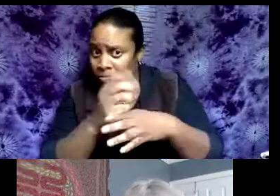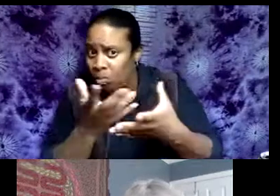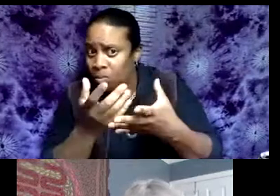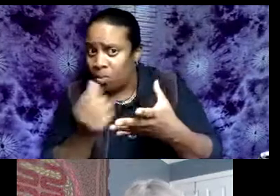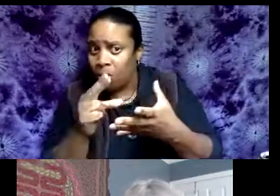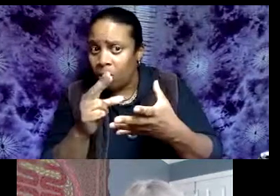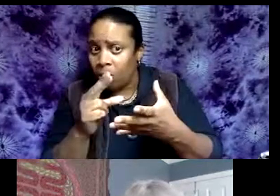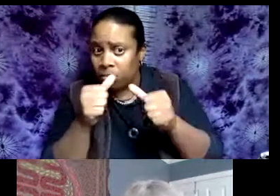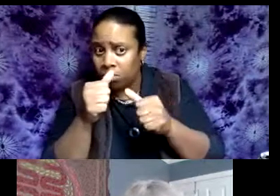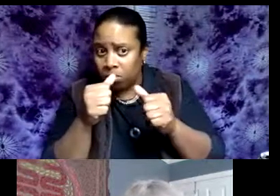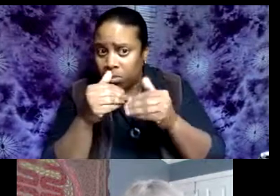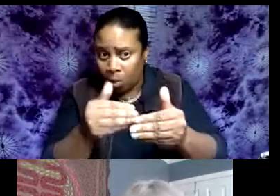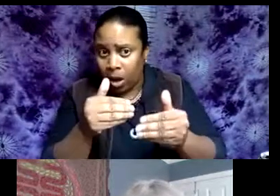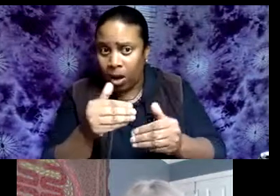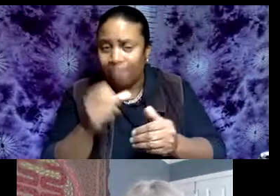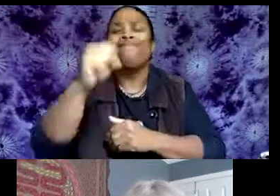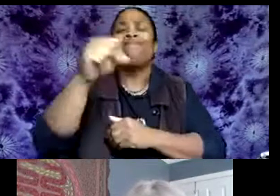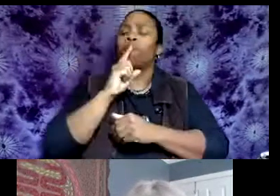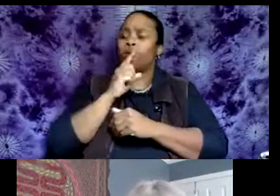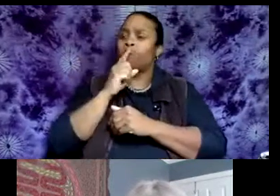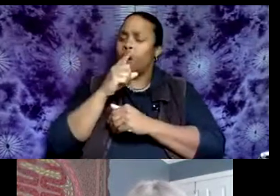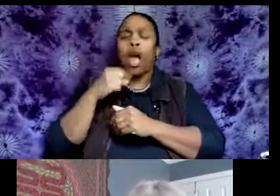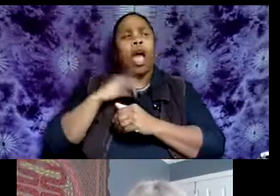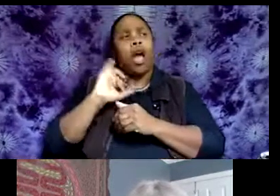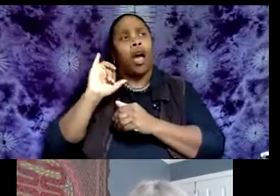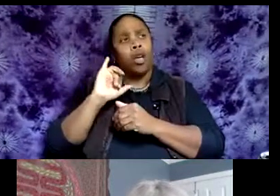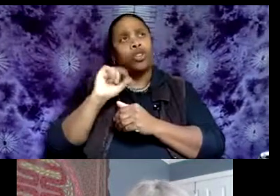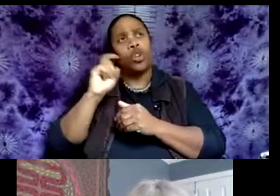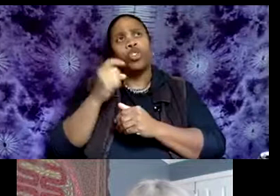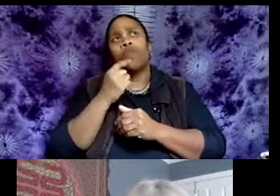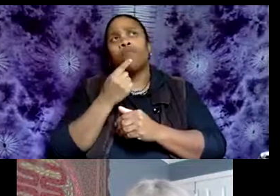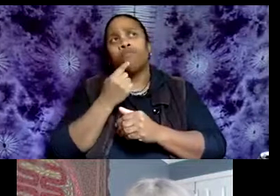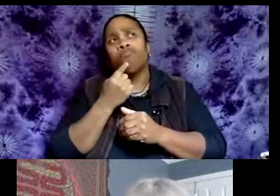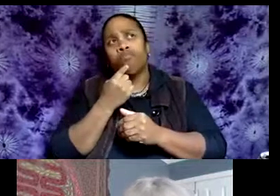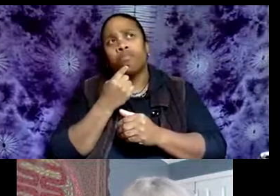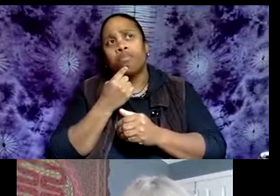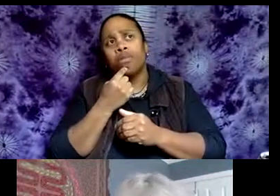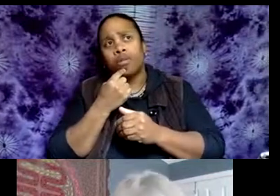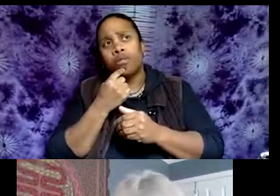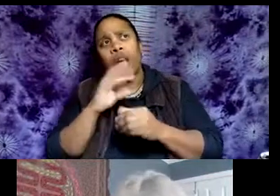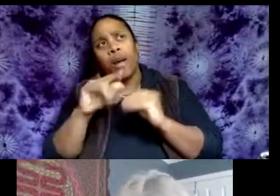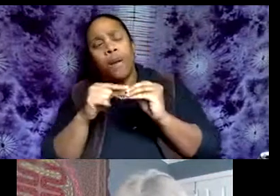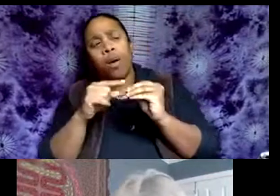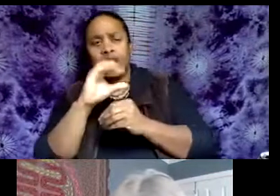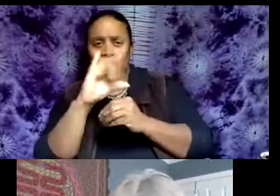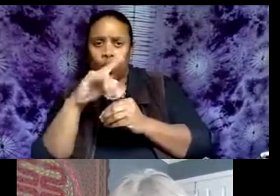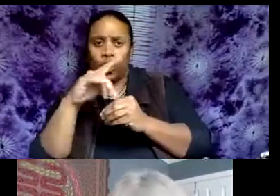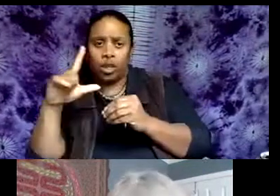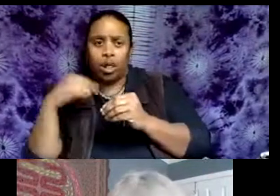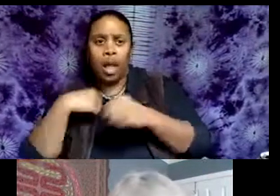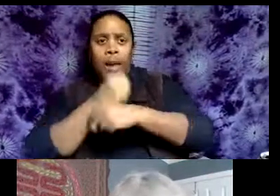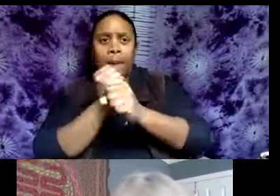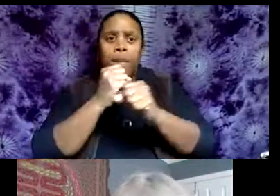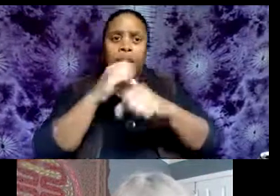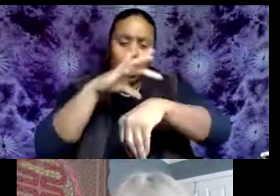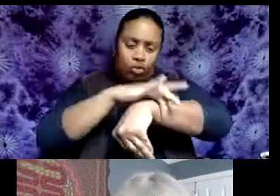ahead. Yeah, sure. You know, I should also mention a bit about the crystals. I make bracelets and so forth. And so one of the